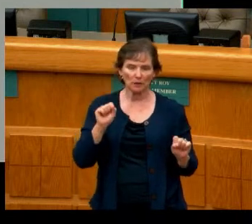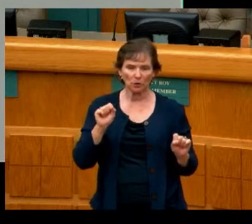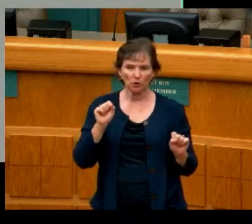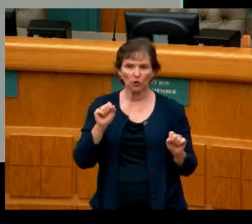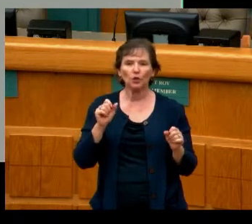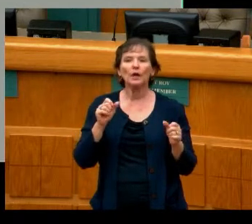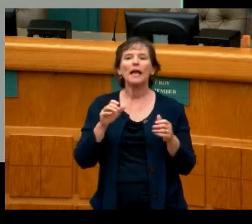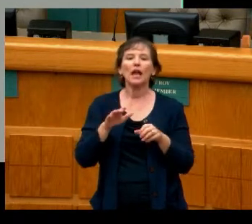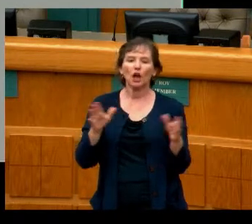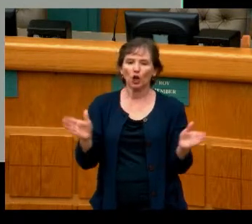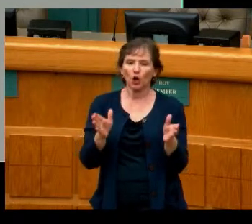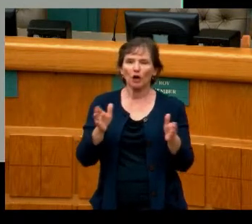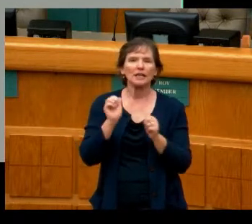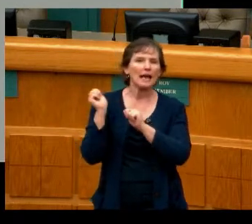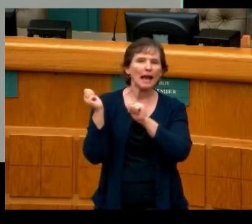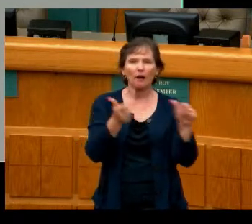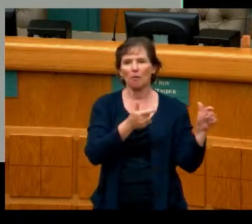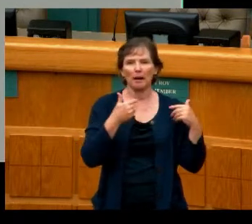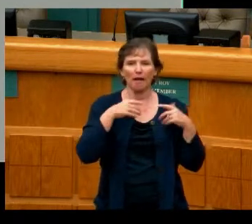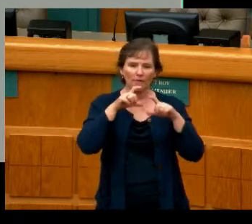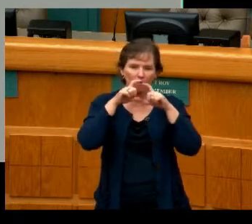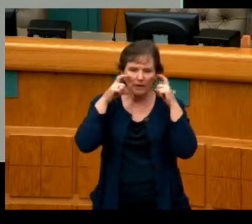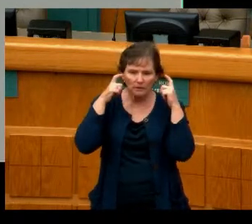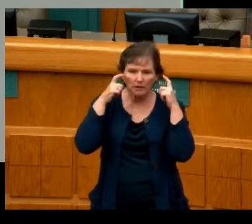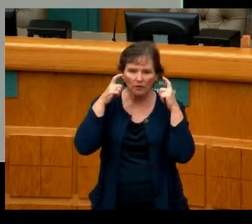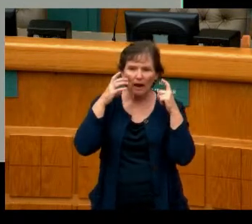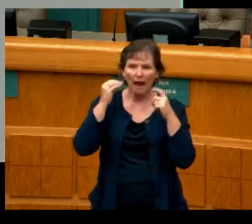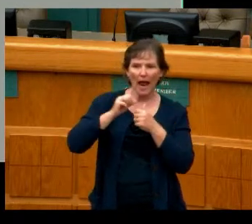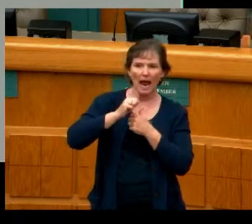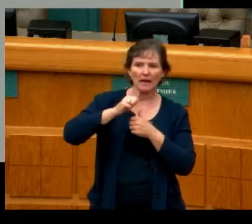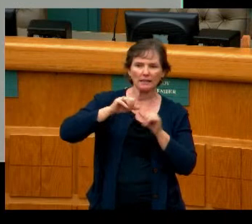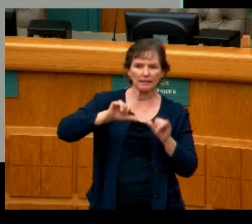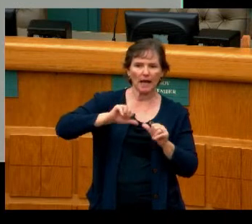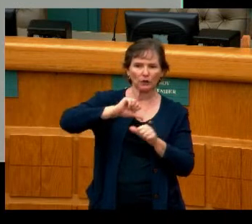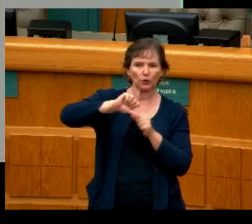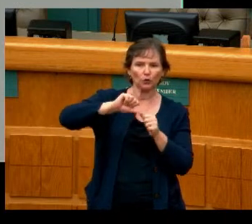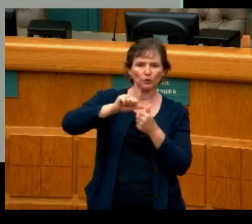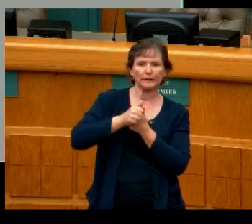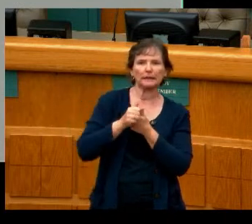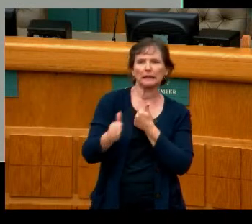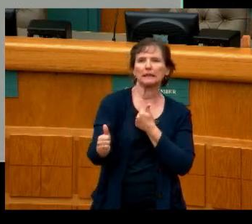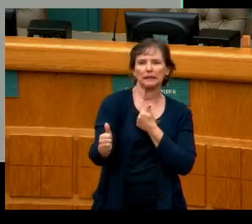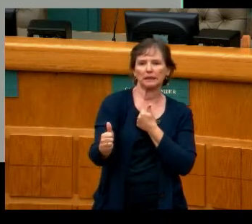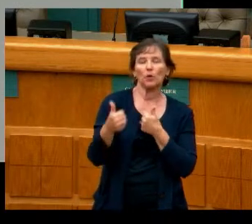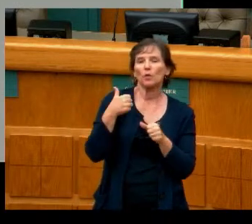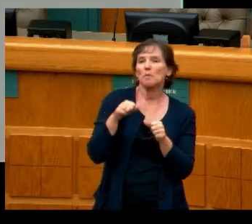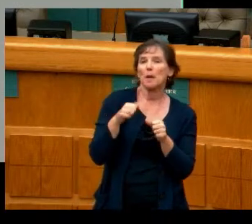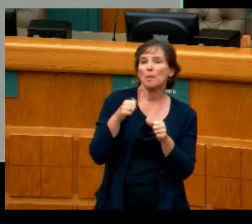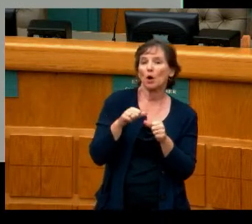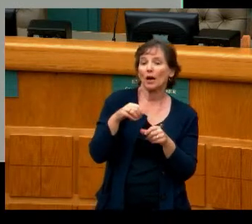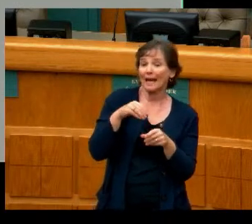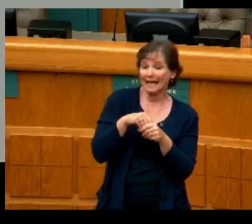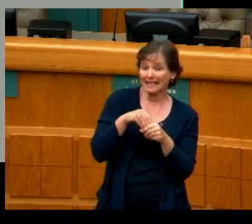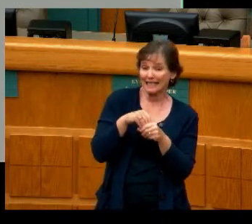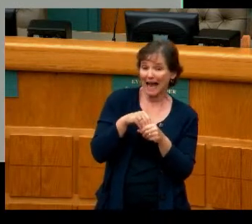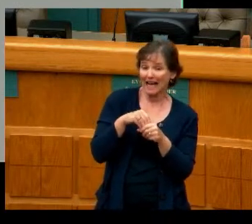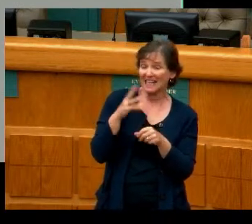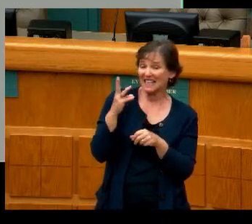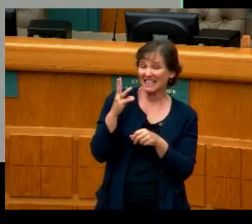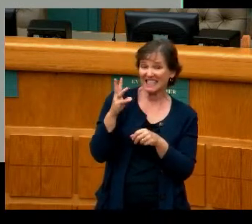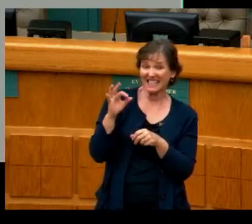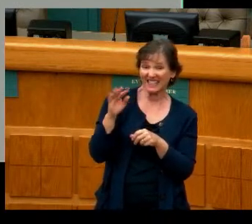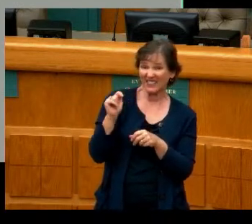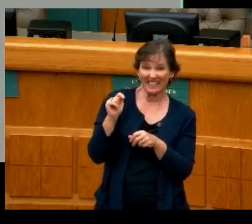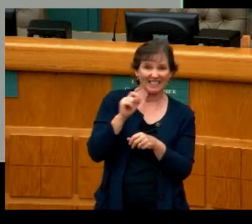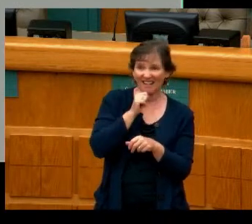a high risk to COVID symptoms, you're urged to stay at home if you can. Everybody's encouraged to wear face coverings and